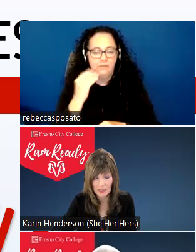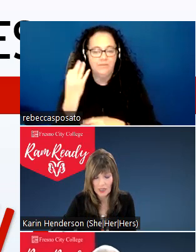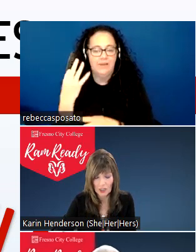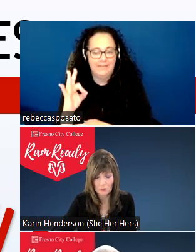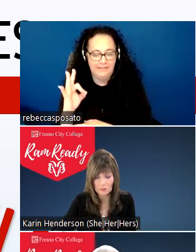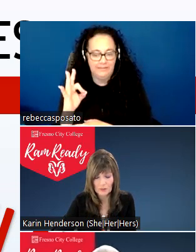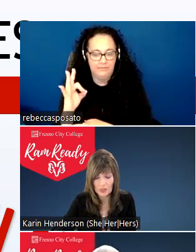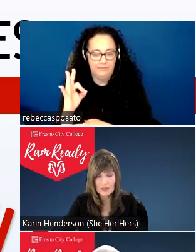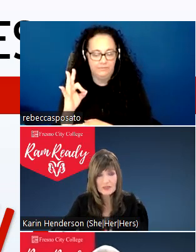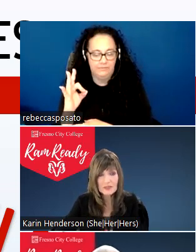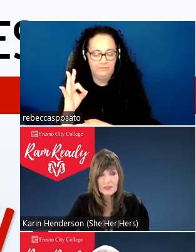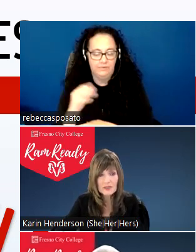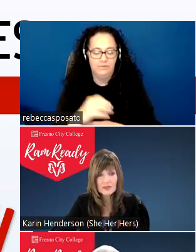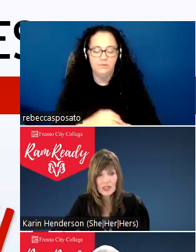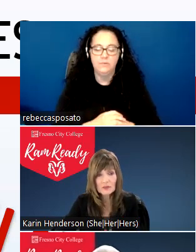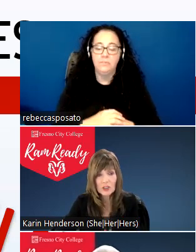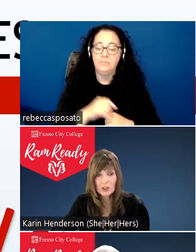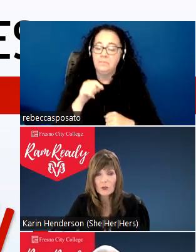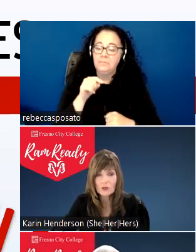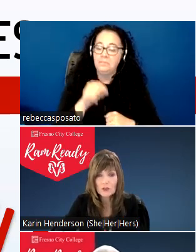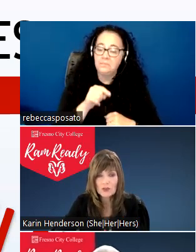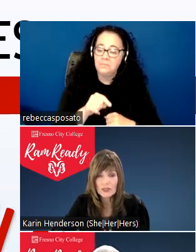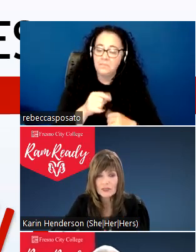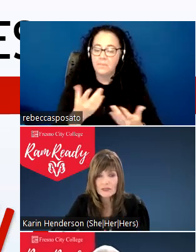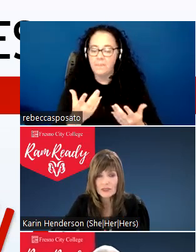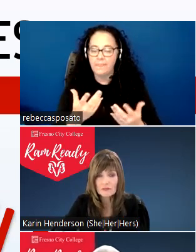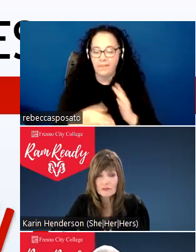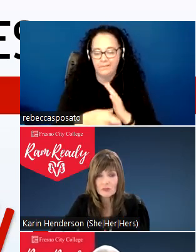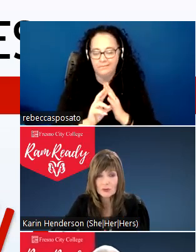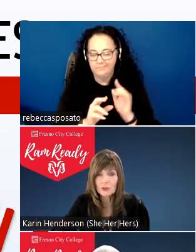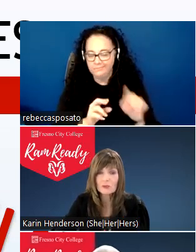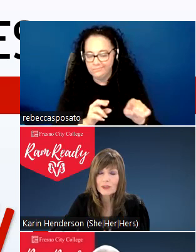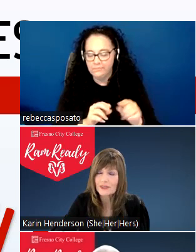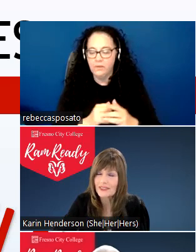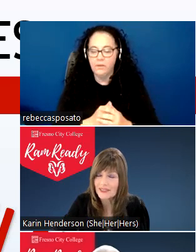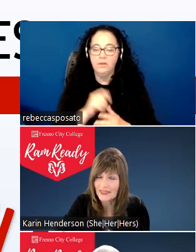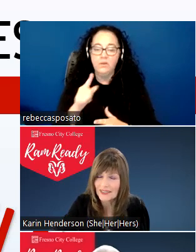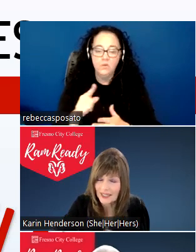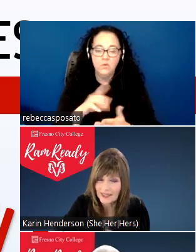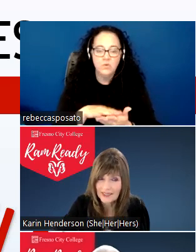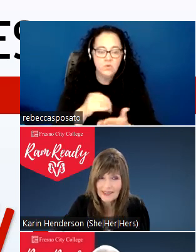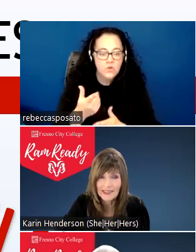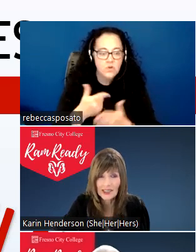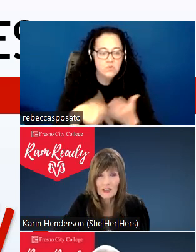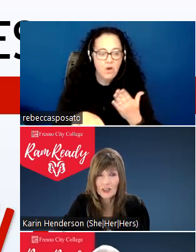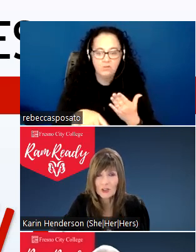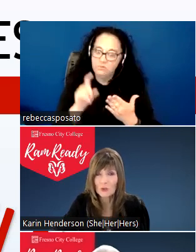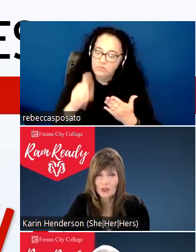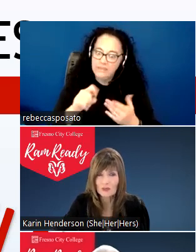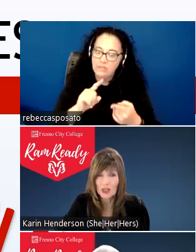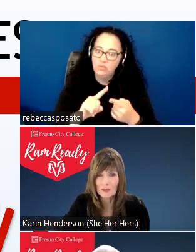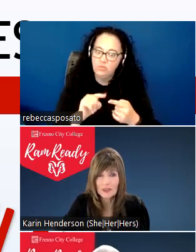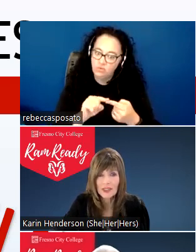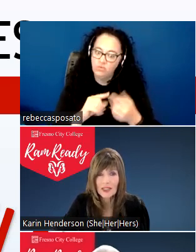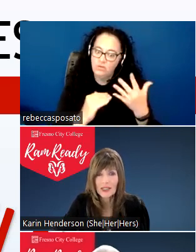19. And this is kind of an overview. You learn what it takes to get ahead in the